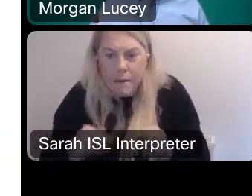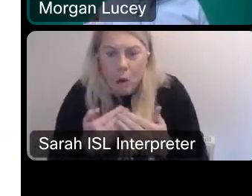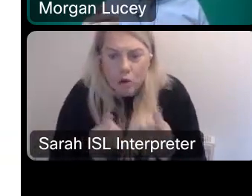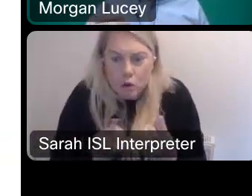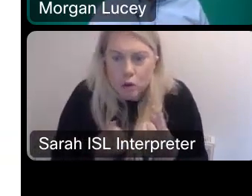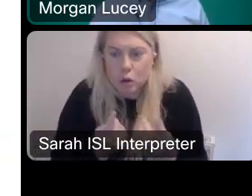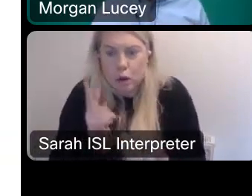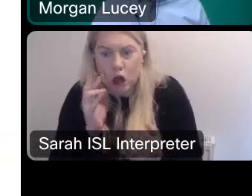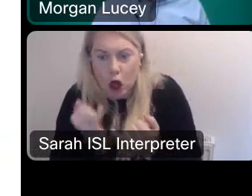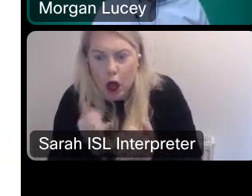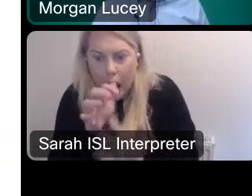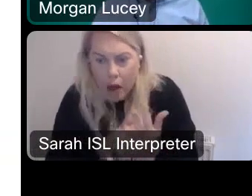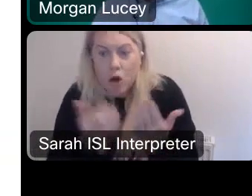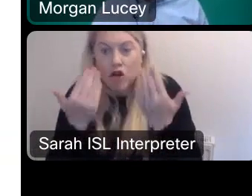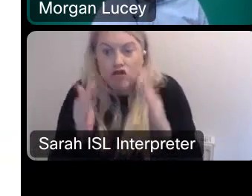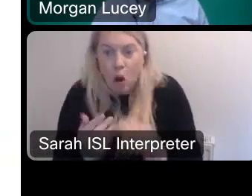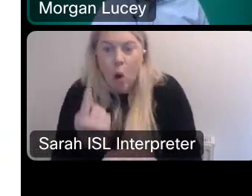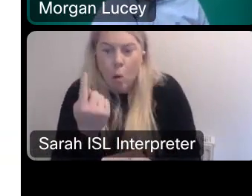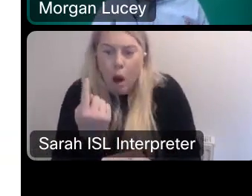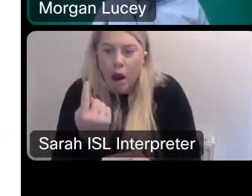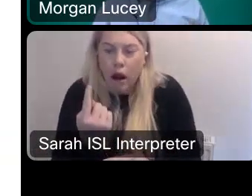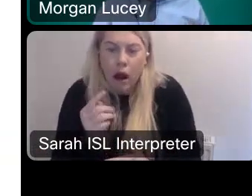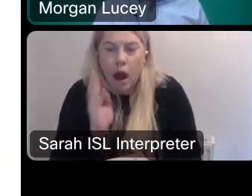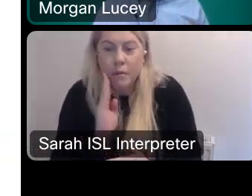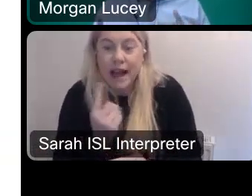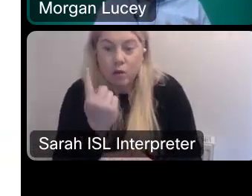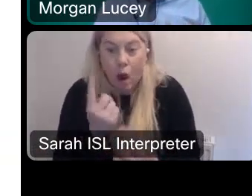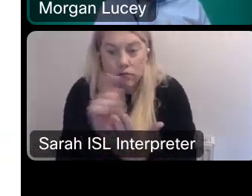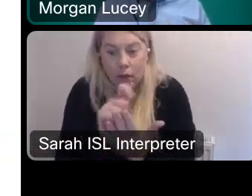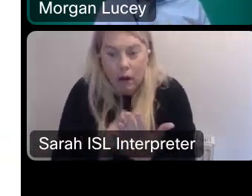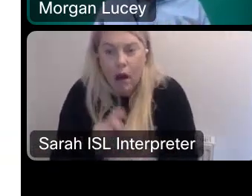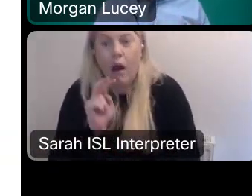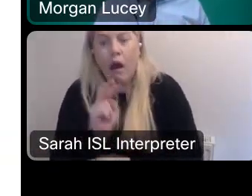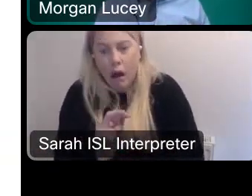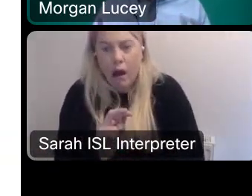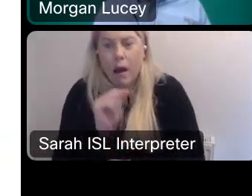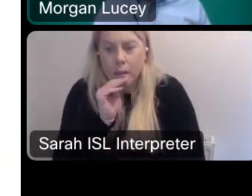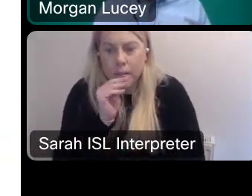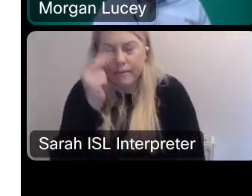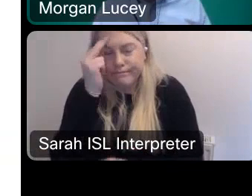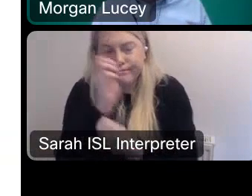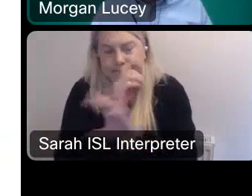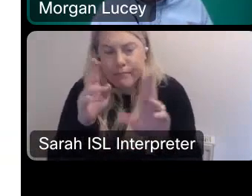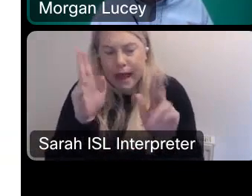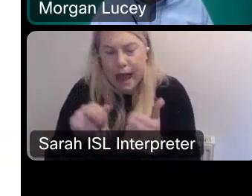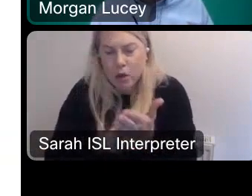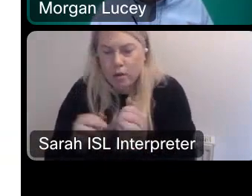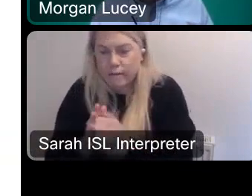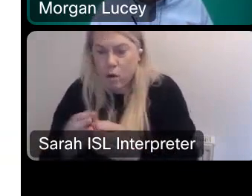example of one that's already been filled out. And you can adapt that to your situation and your service.